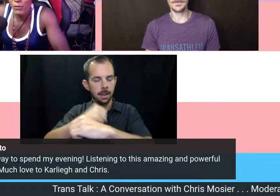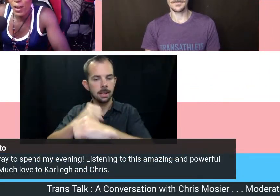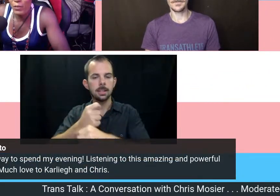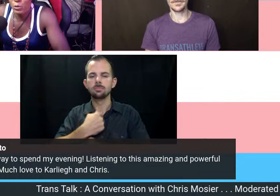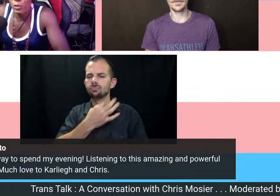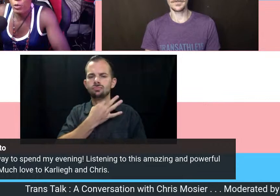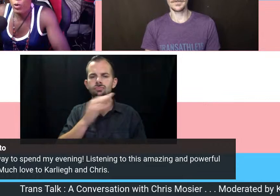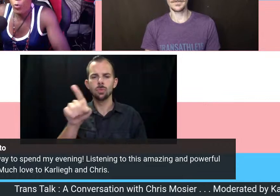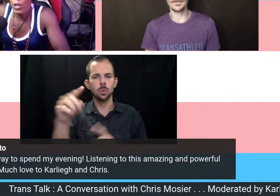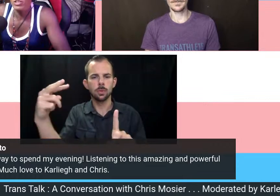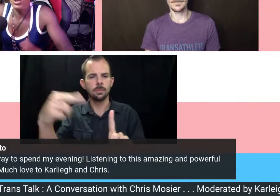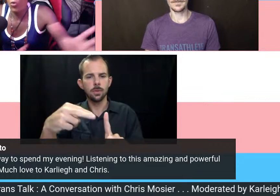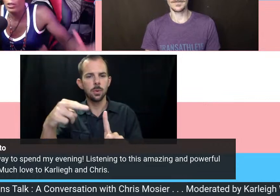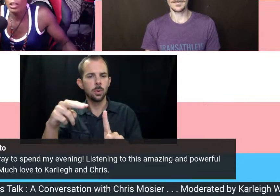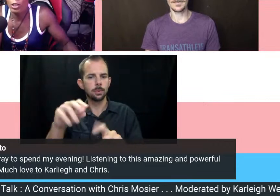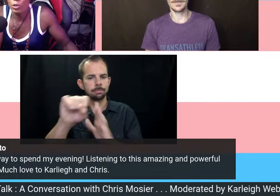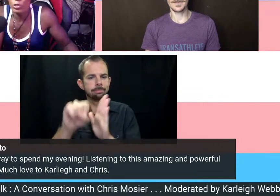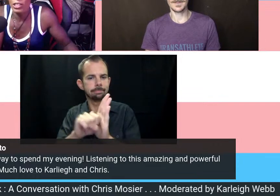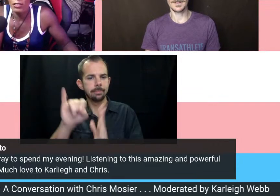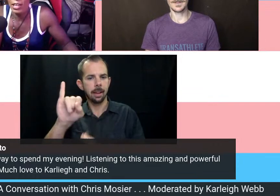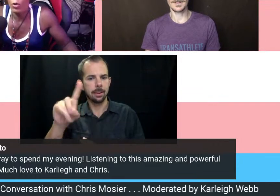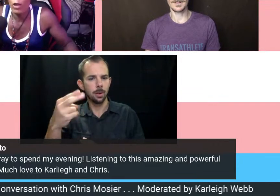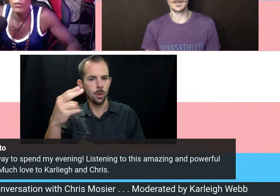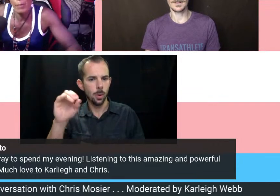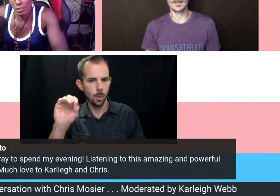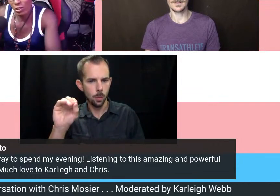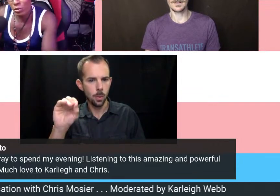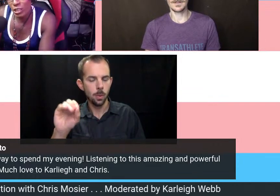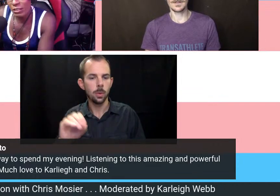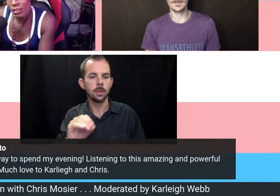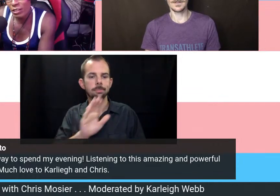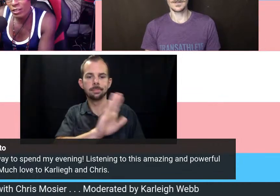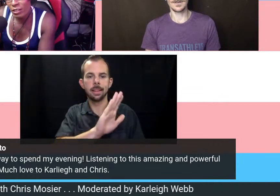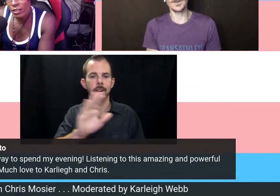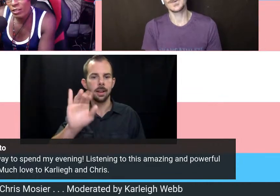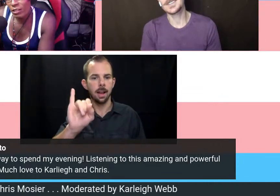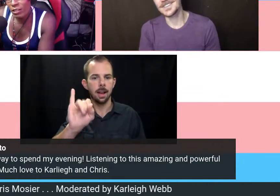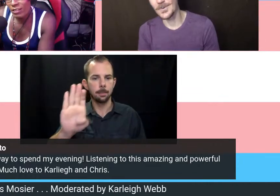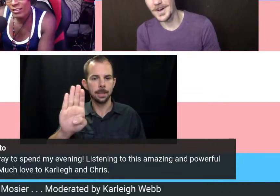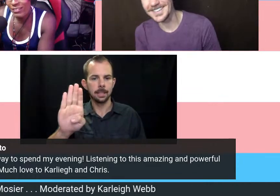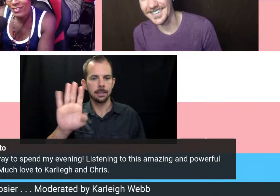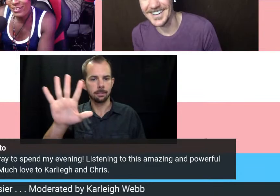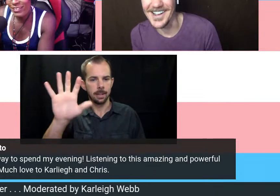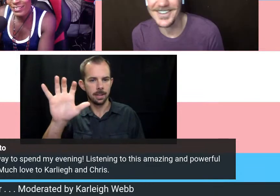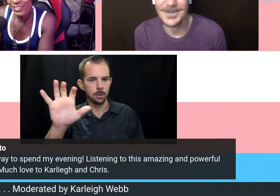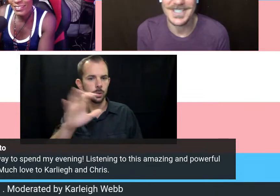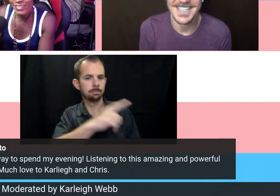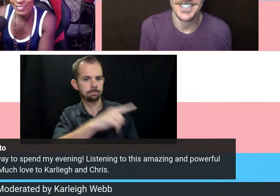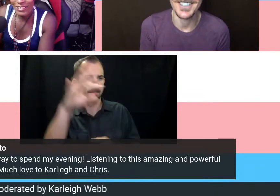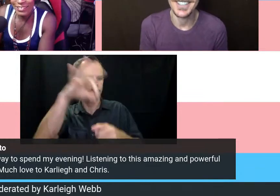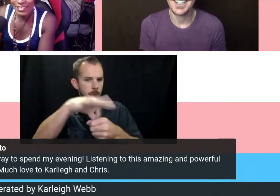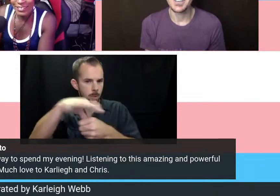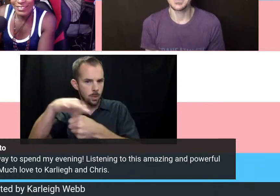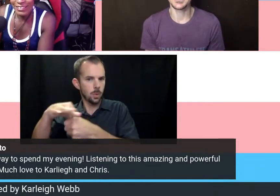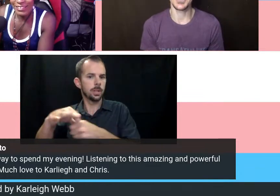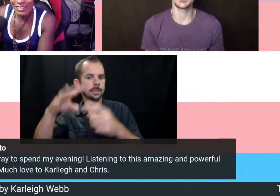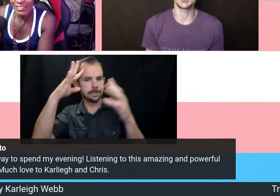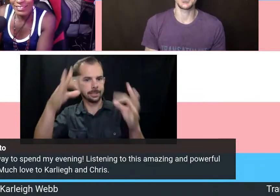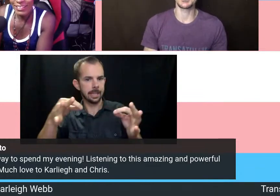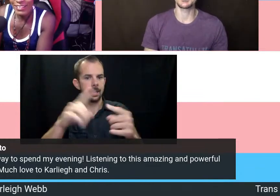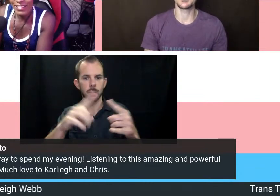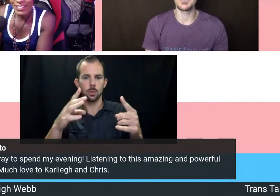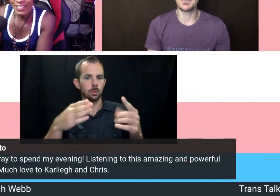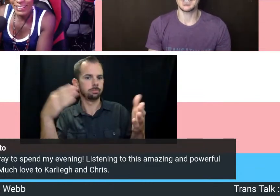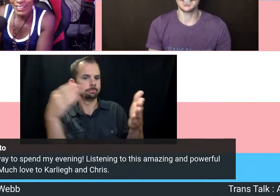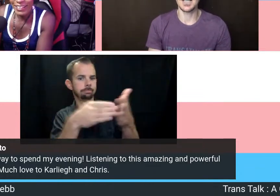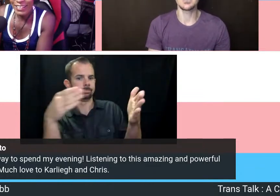in HB 500 went toward inclusion and away from exclusion? Oh, you know what? Idaho is such a